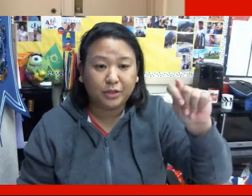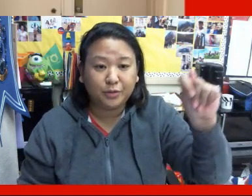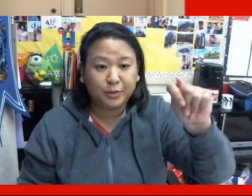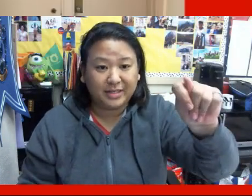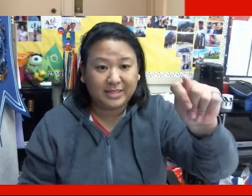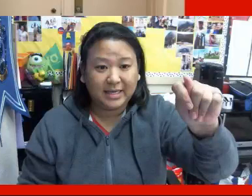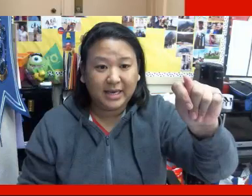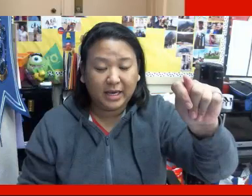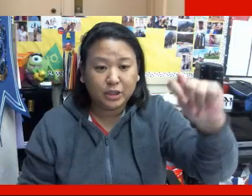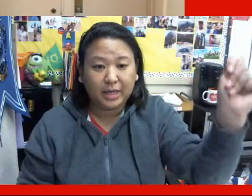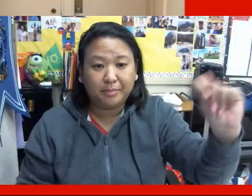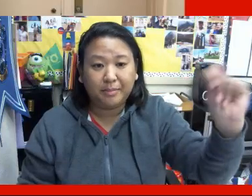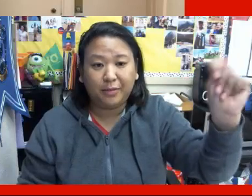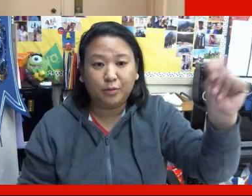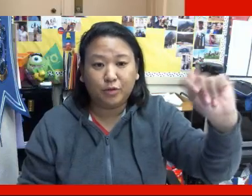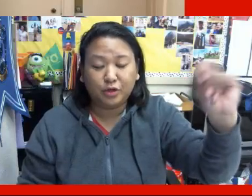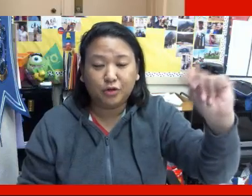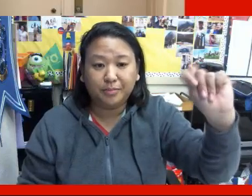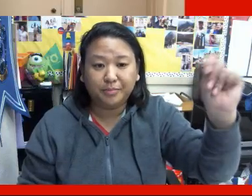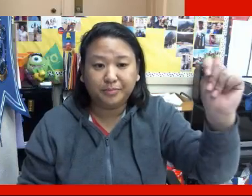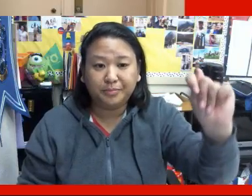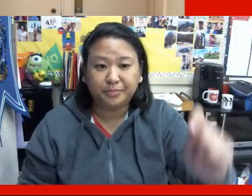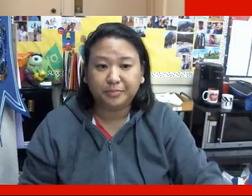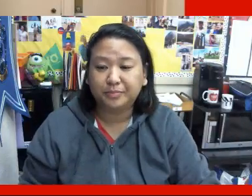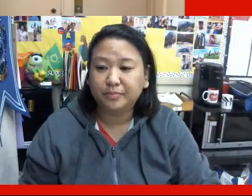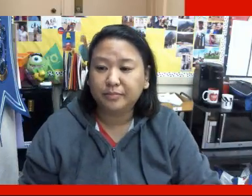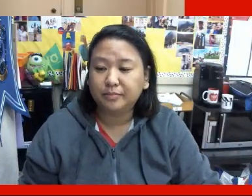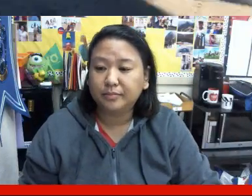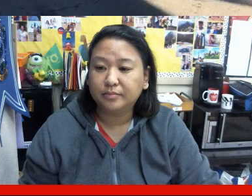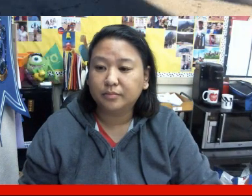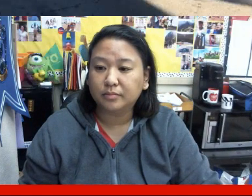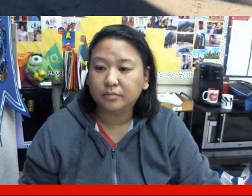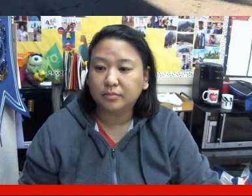Bathroom, restroom is with a T hand shape. Bathroom, restroom.